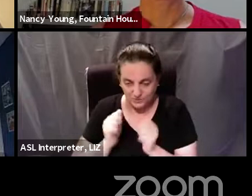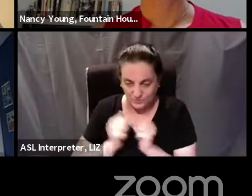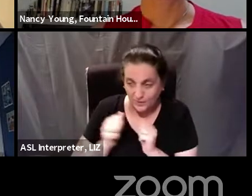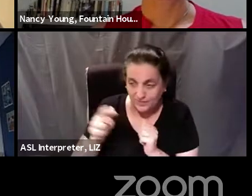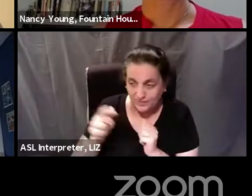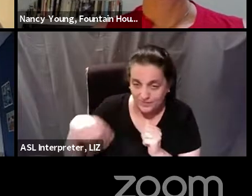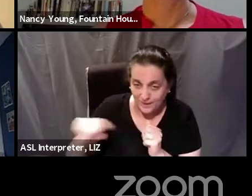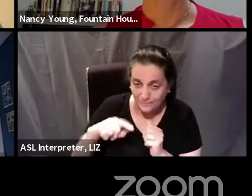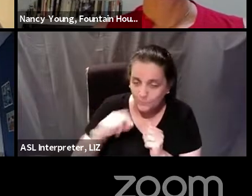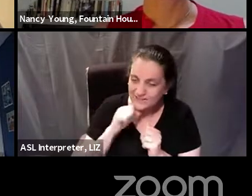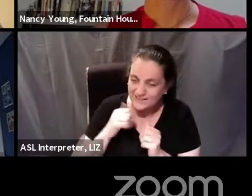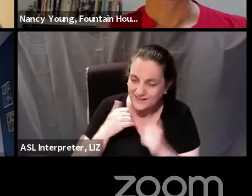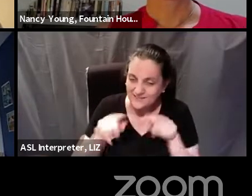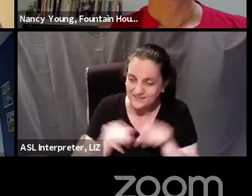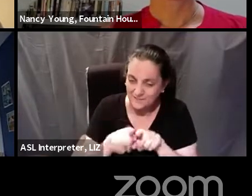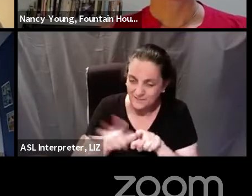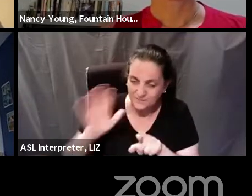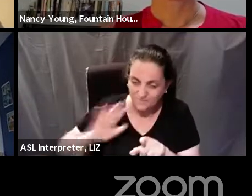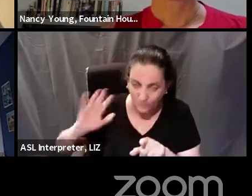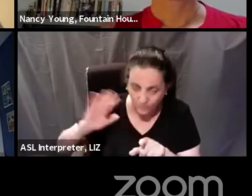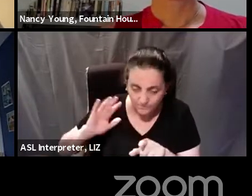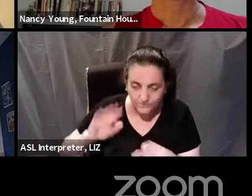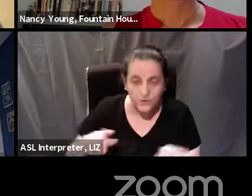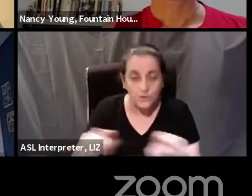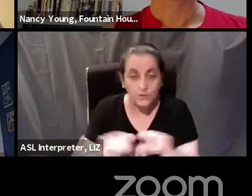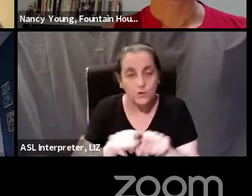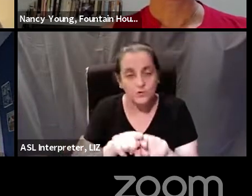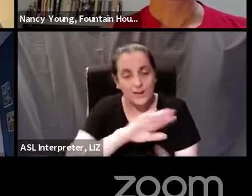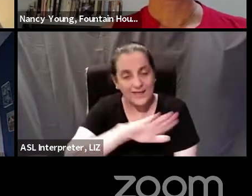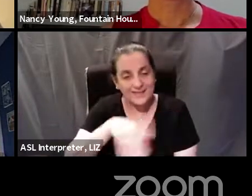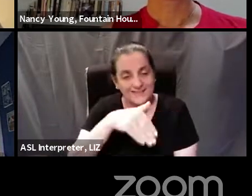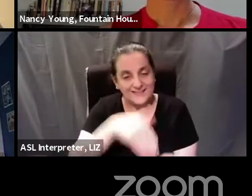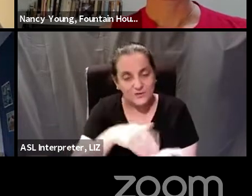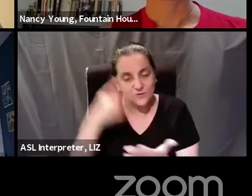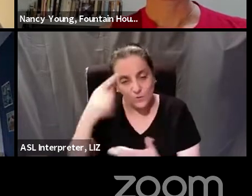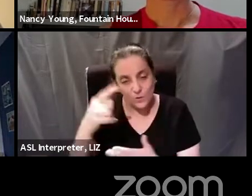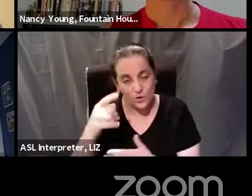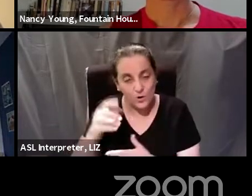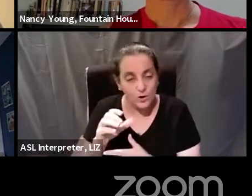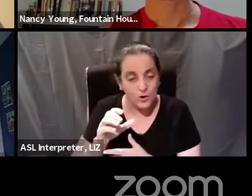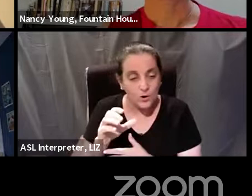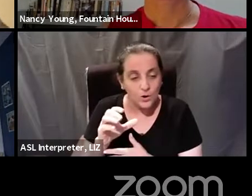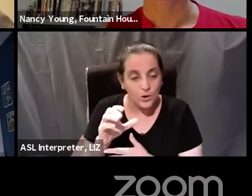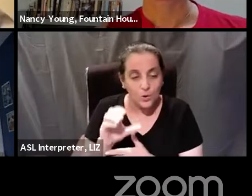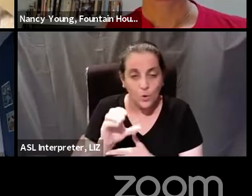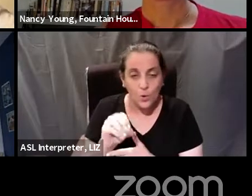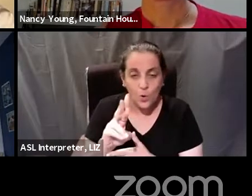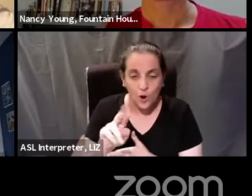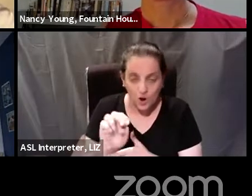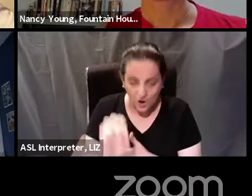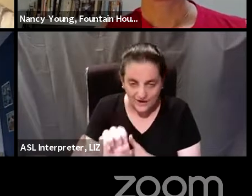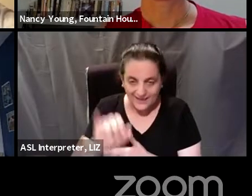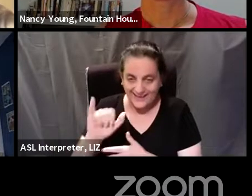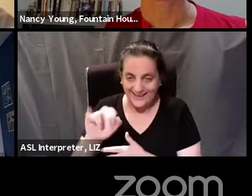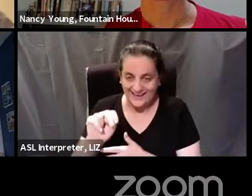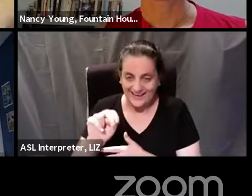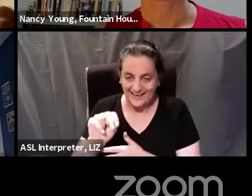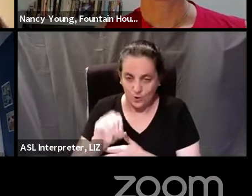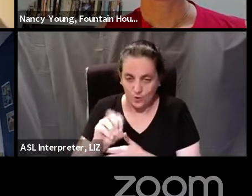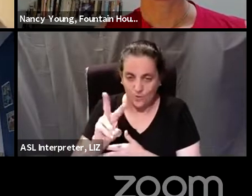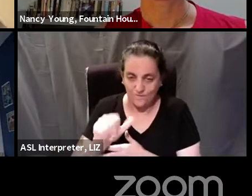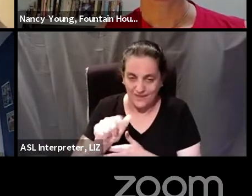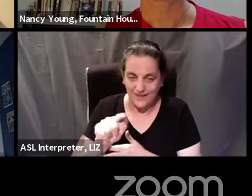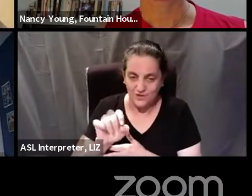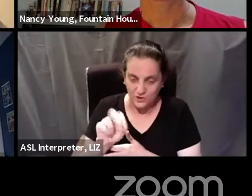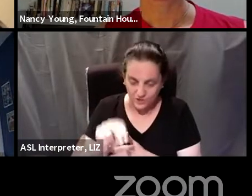a longstanding relationship with the Center for Court Innovation. And what's great about the Center for Court Innovation is that they have these unique